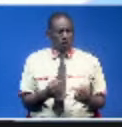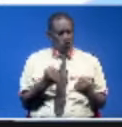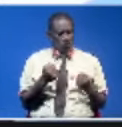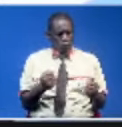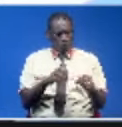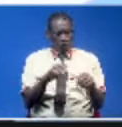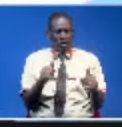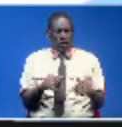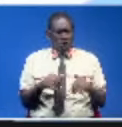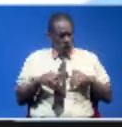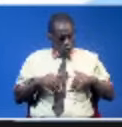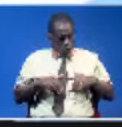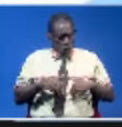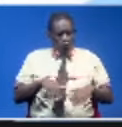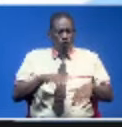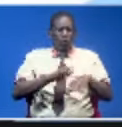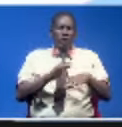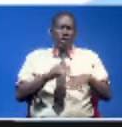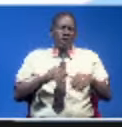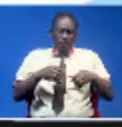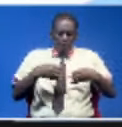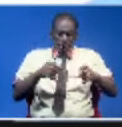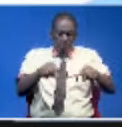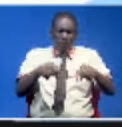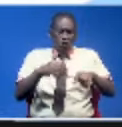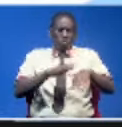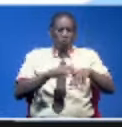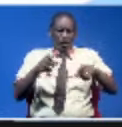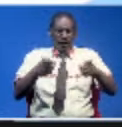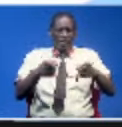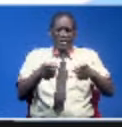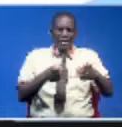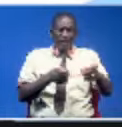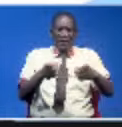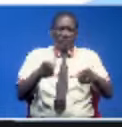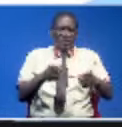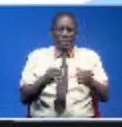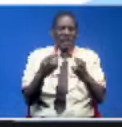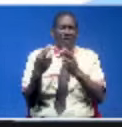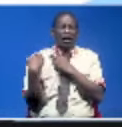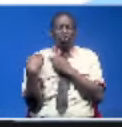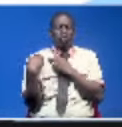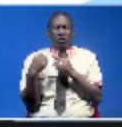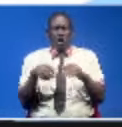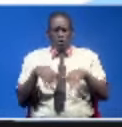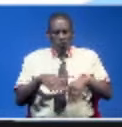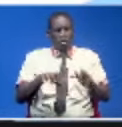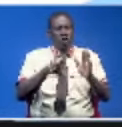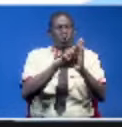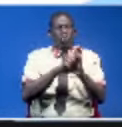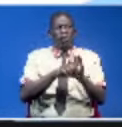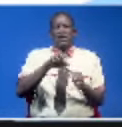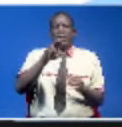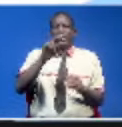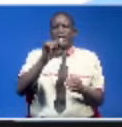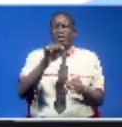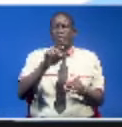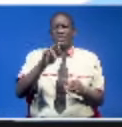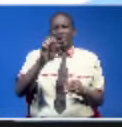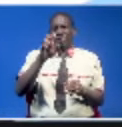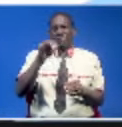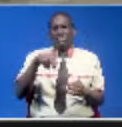in pursuit of good governance, accountability and the rule of law, as NTV's Kevin Mutai now